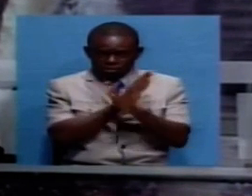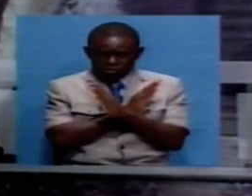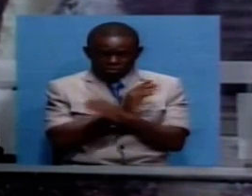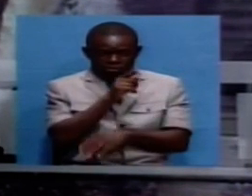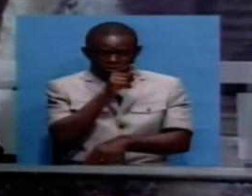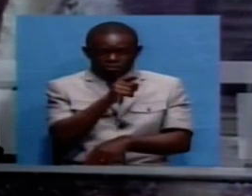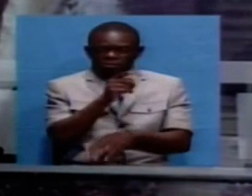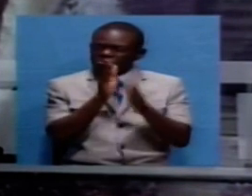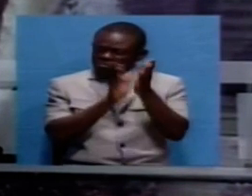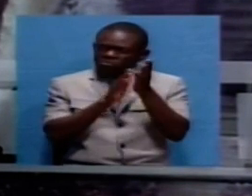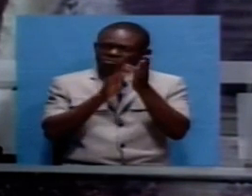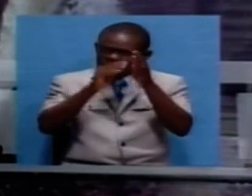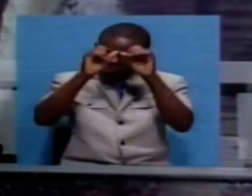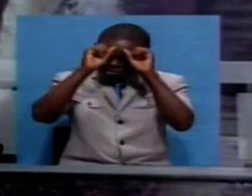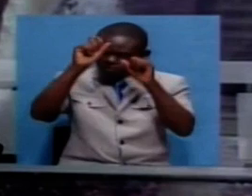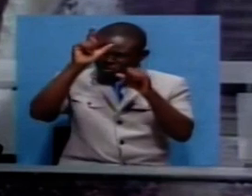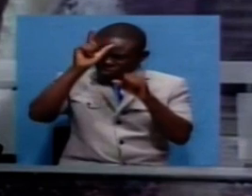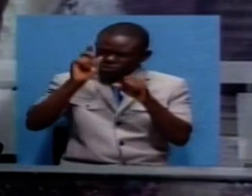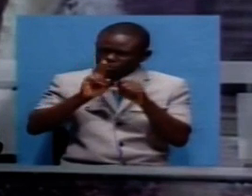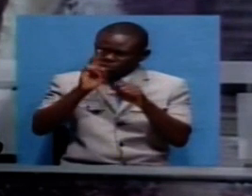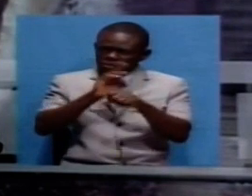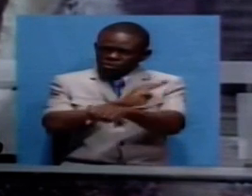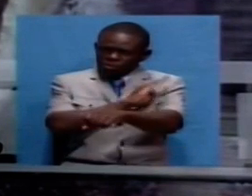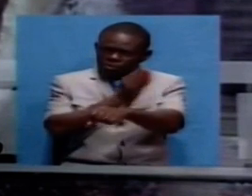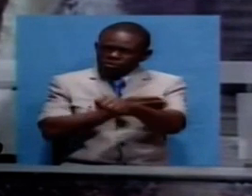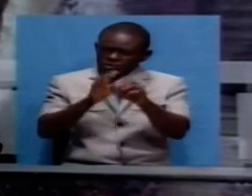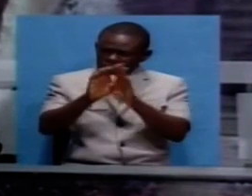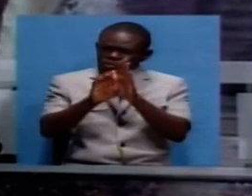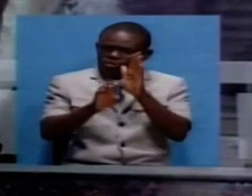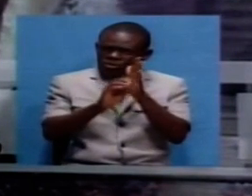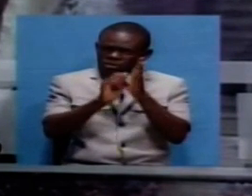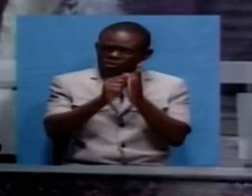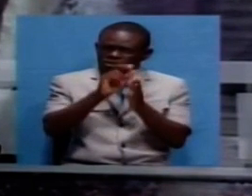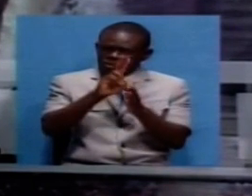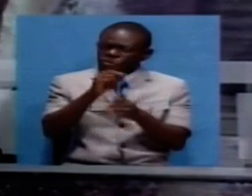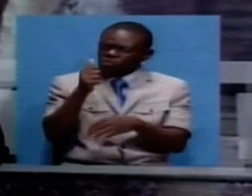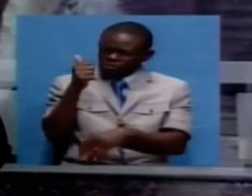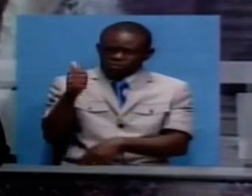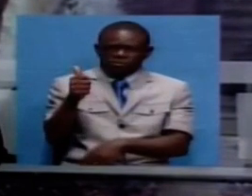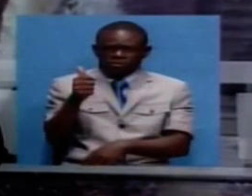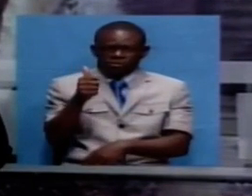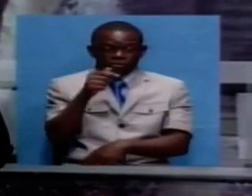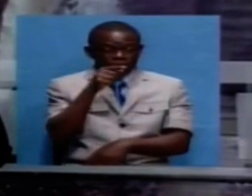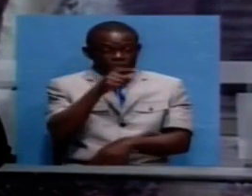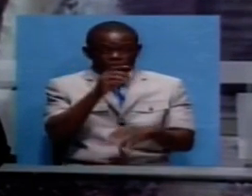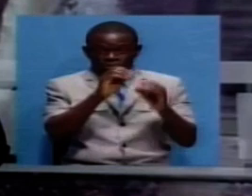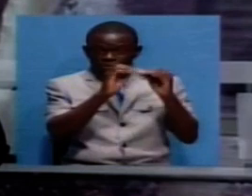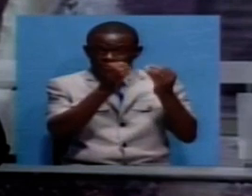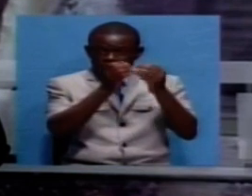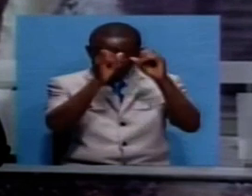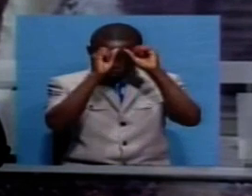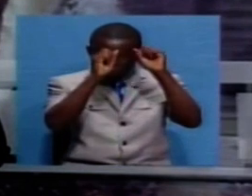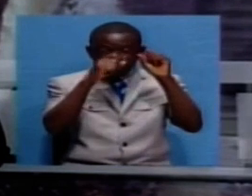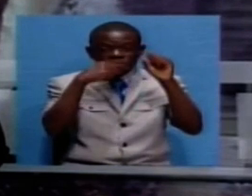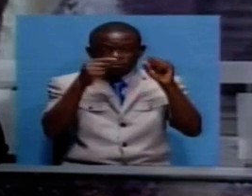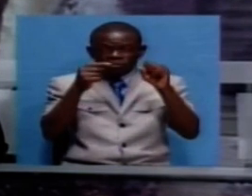Article 31 of the Constitution. NUPE's President Victor Muyumba says the move is timely in the wake of some acts